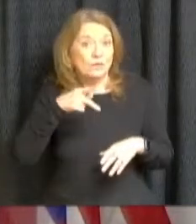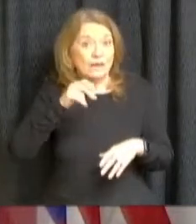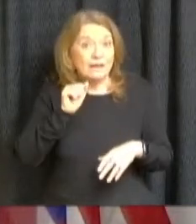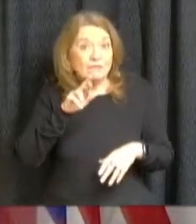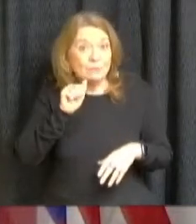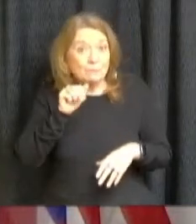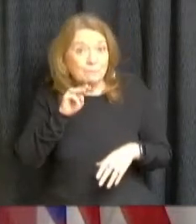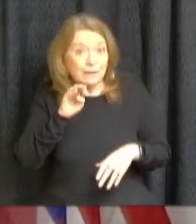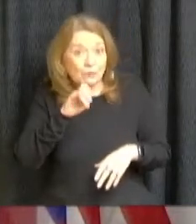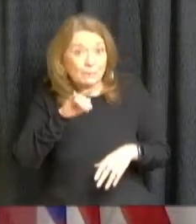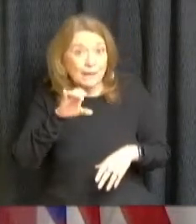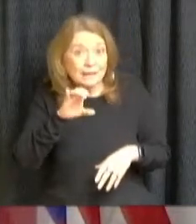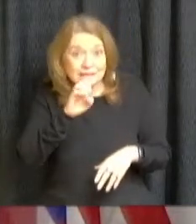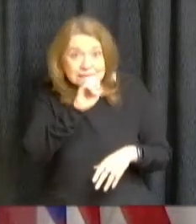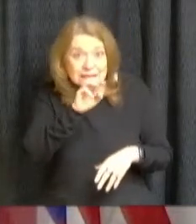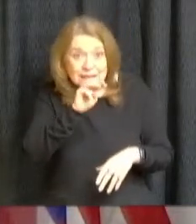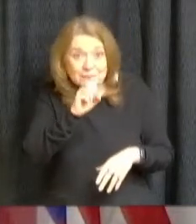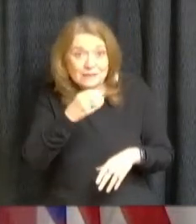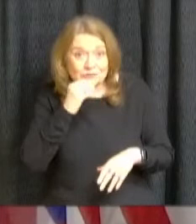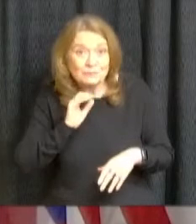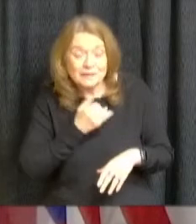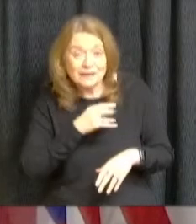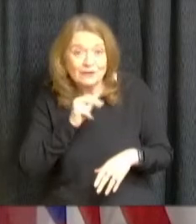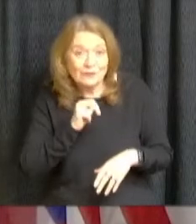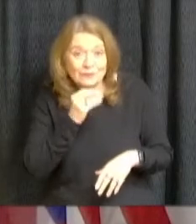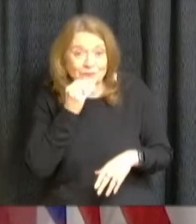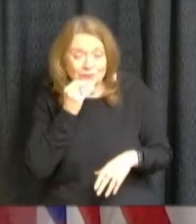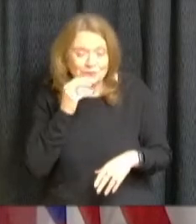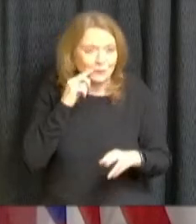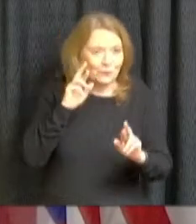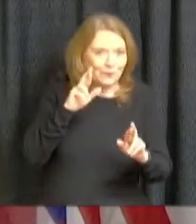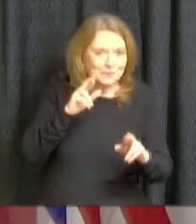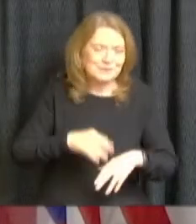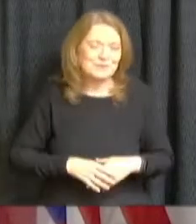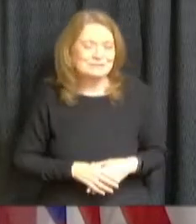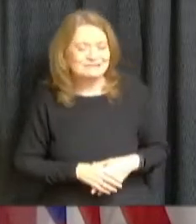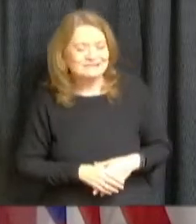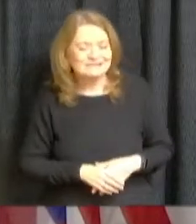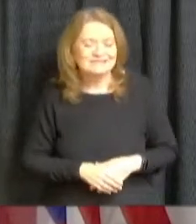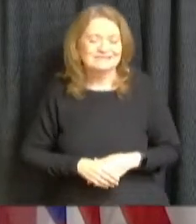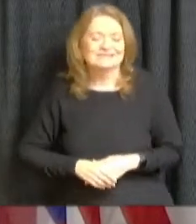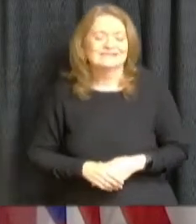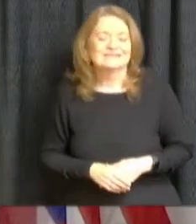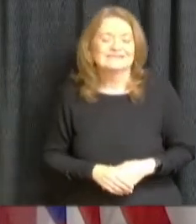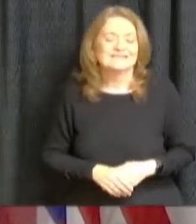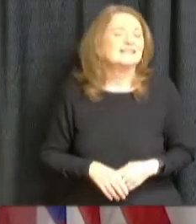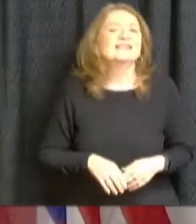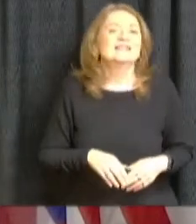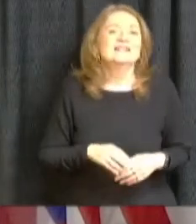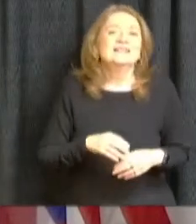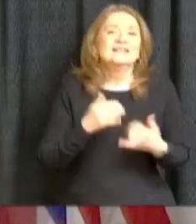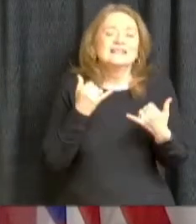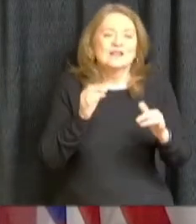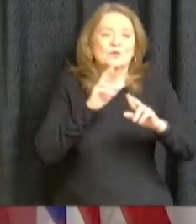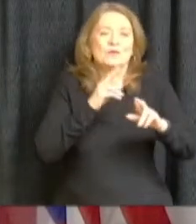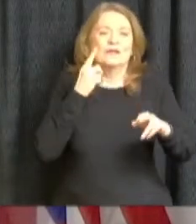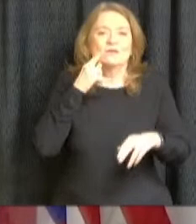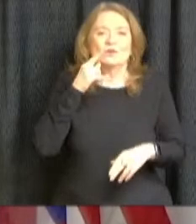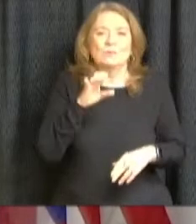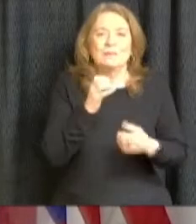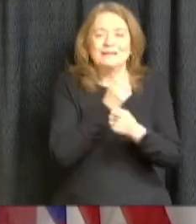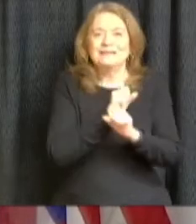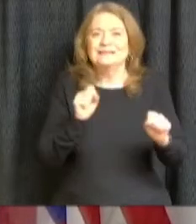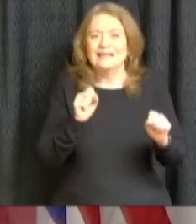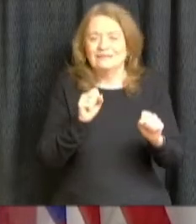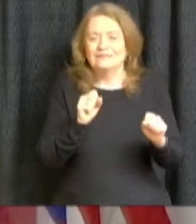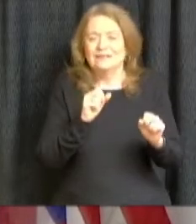by if we're eating our own food? I hope so. Okay. All right. We are now ready for the Public Safety Committee